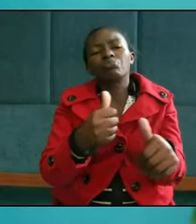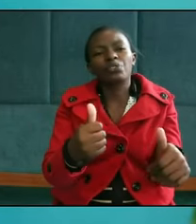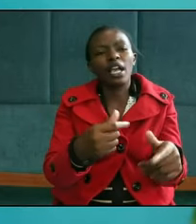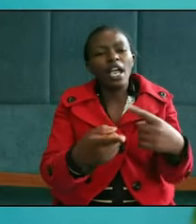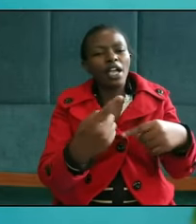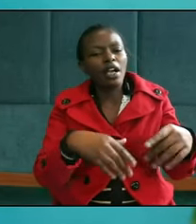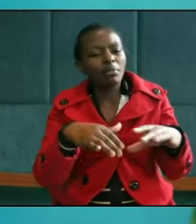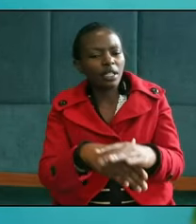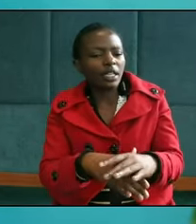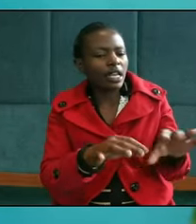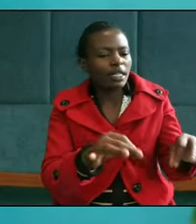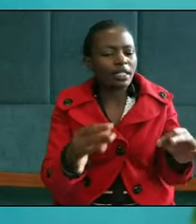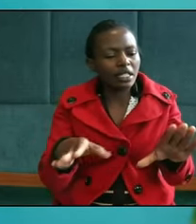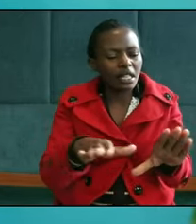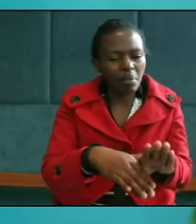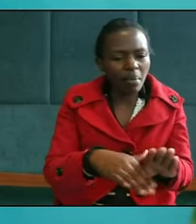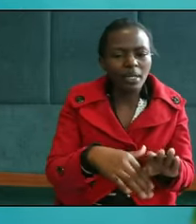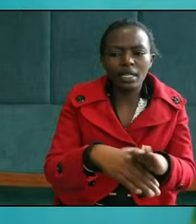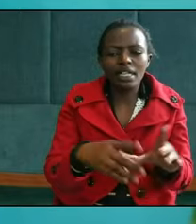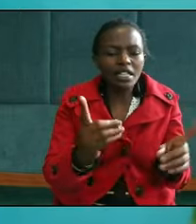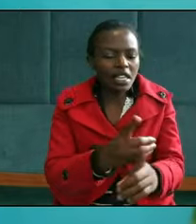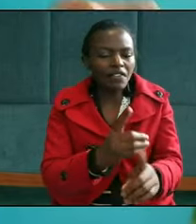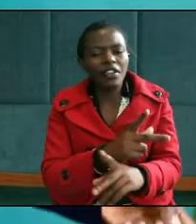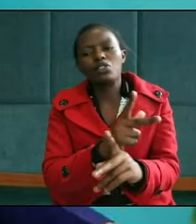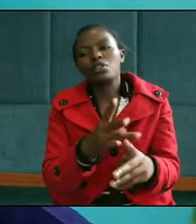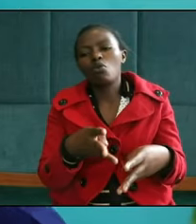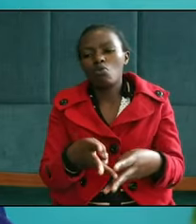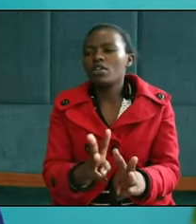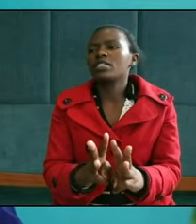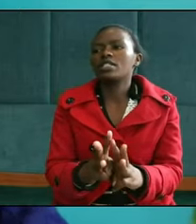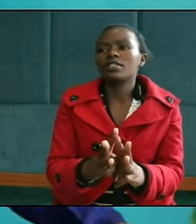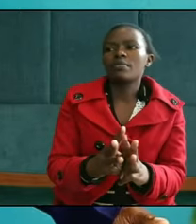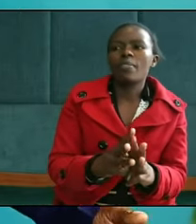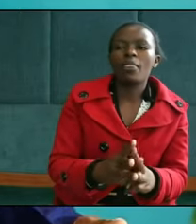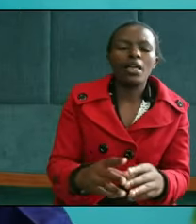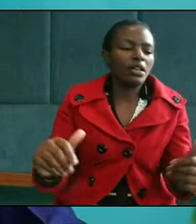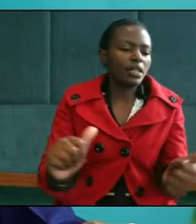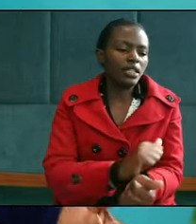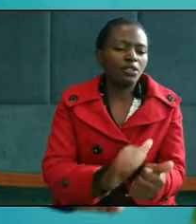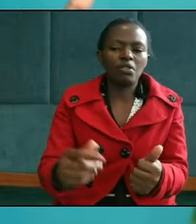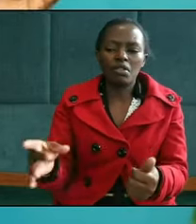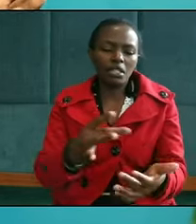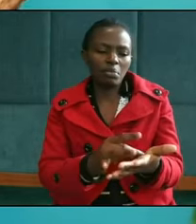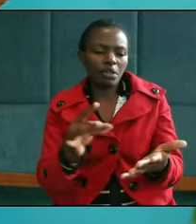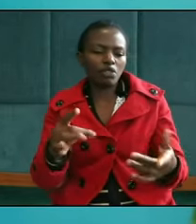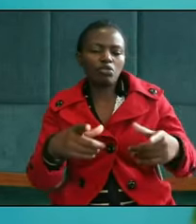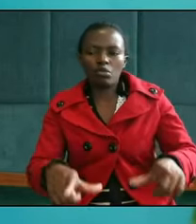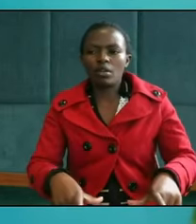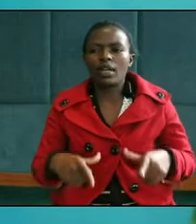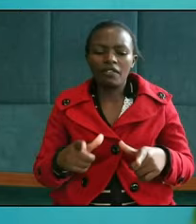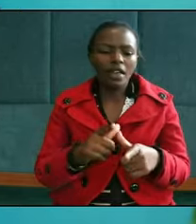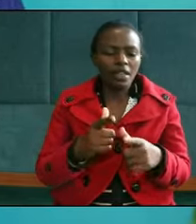and engages the members in lines of work that absorb their energies, destroy spirituality, and cause them